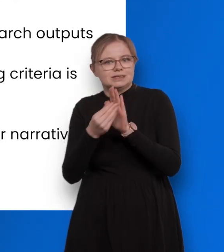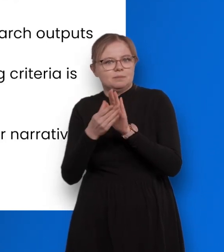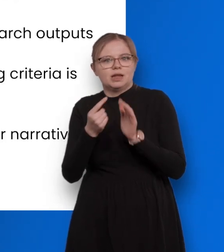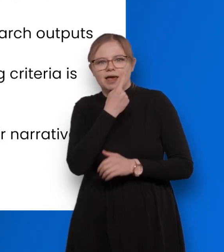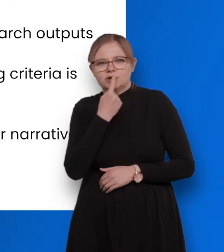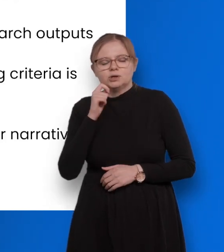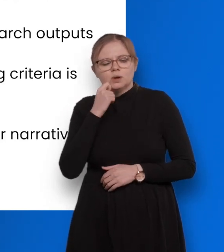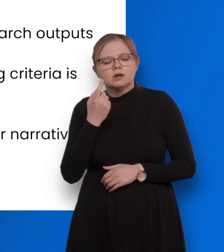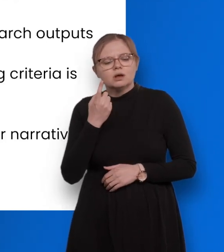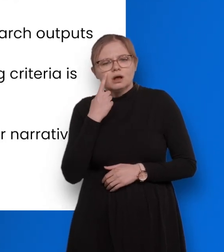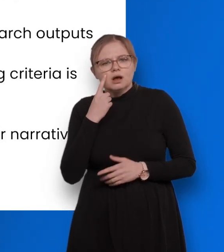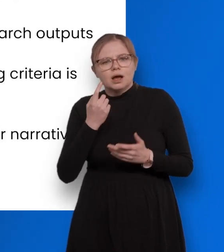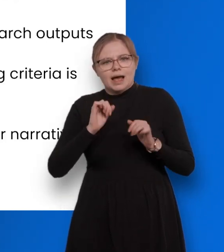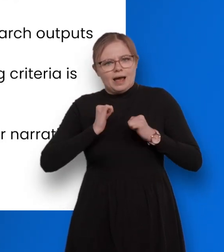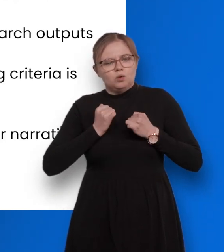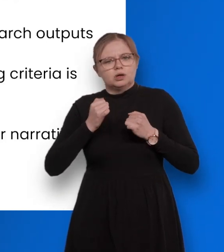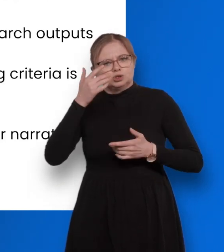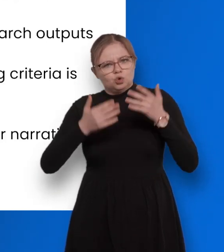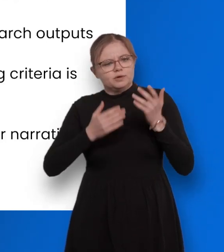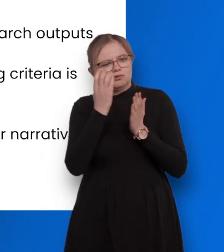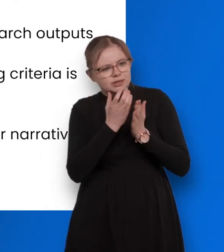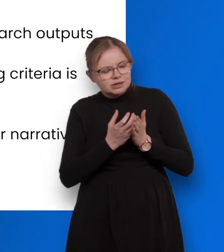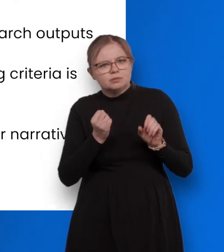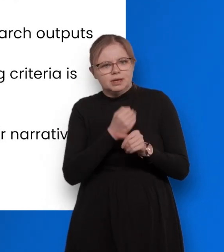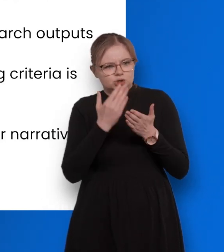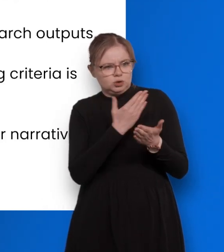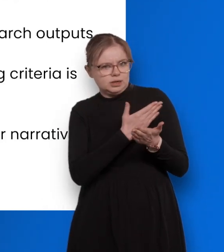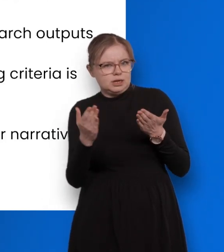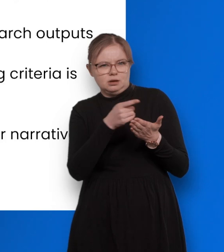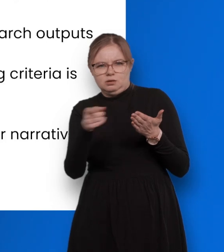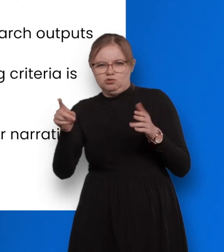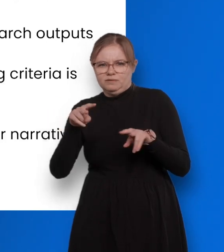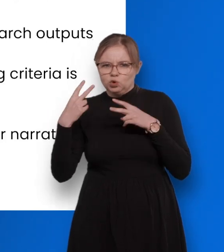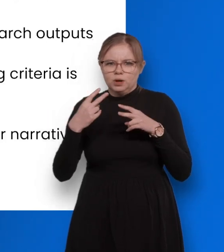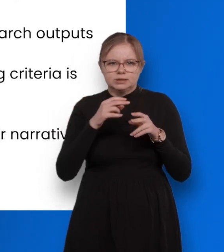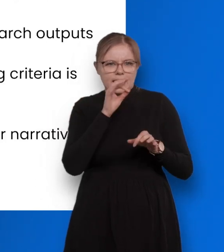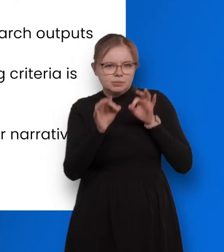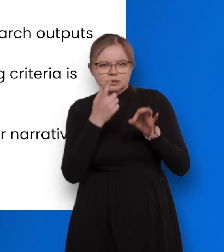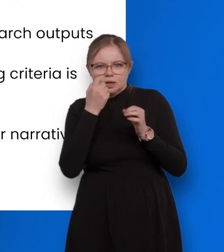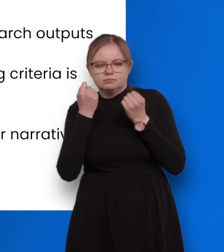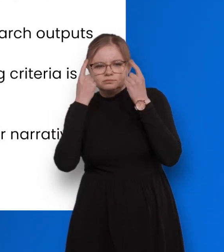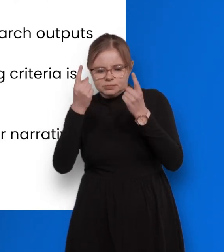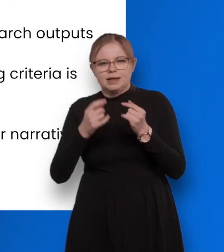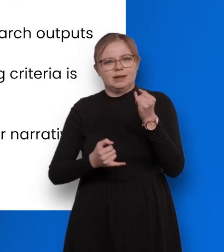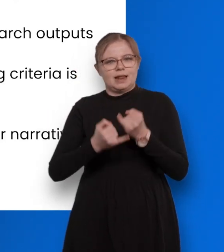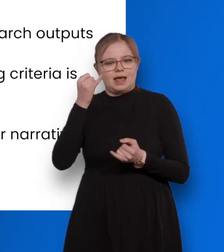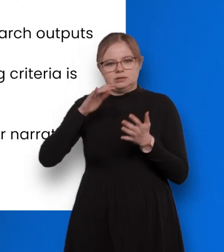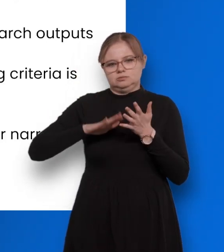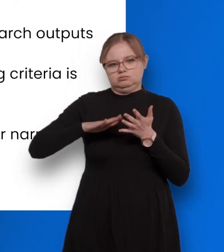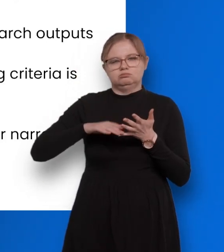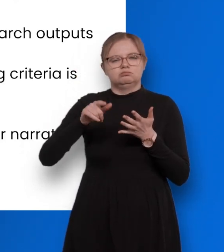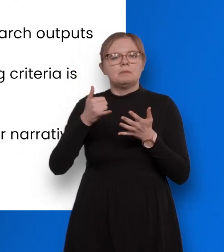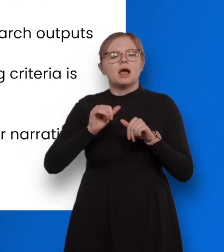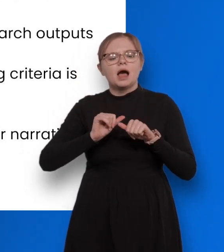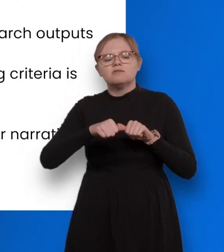is a bit more obvious and clear to reviewers and applicants alike. And finally, as you see at the bottom, probably something that we will want to pick up afterwards